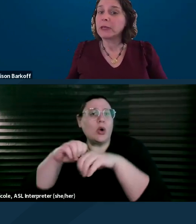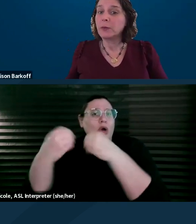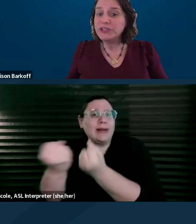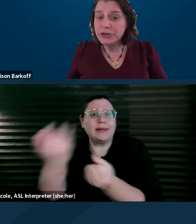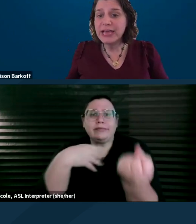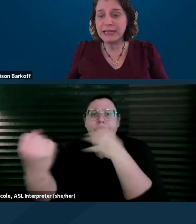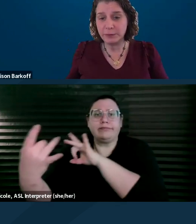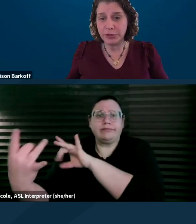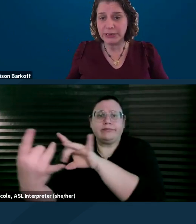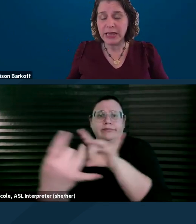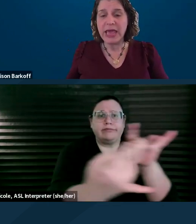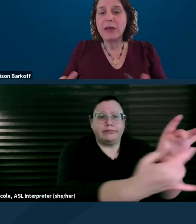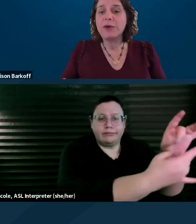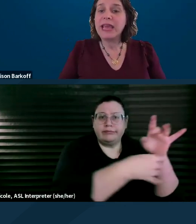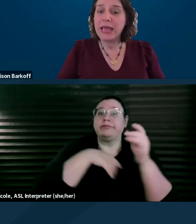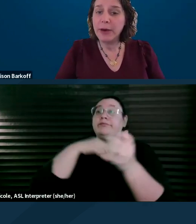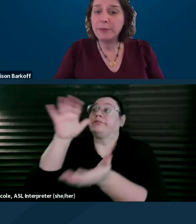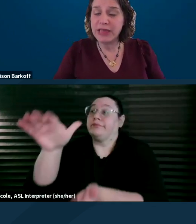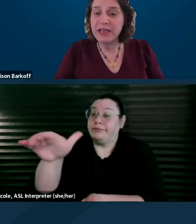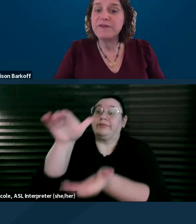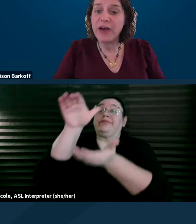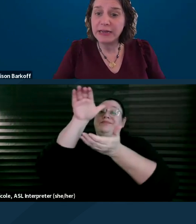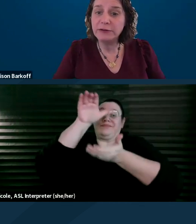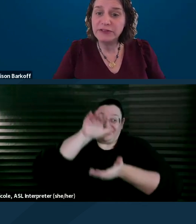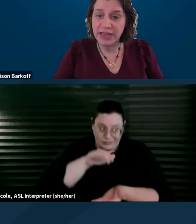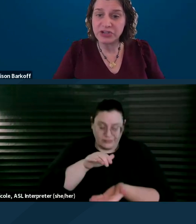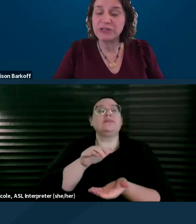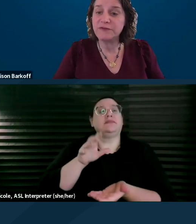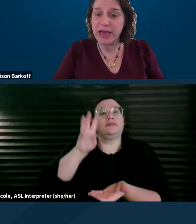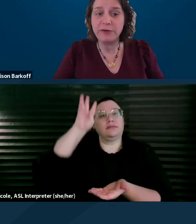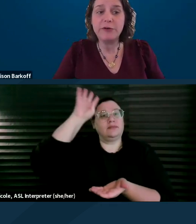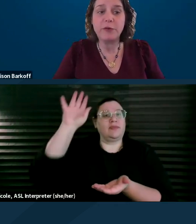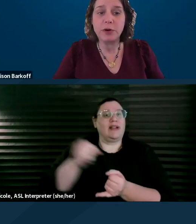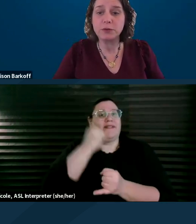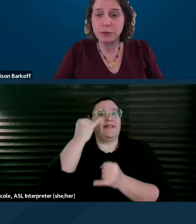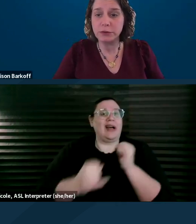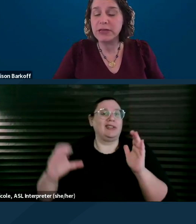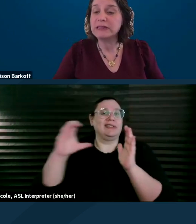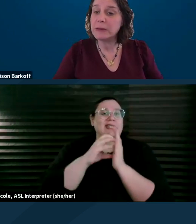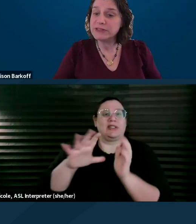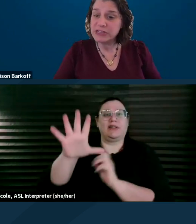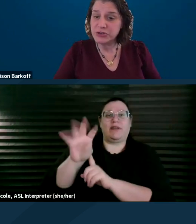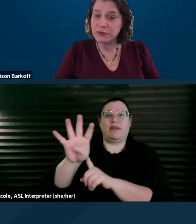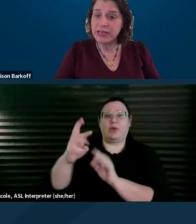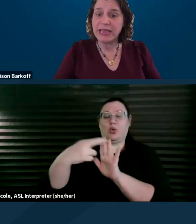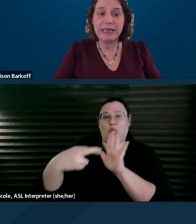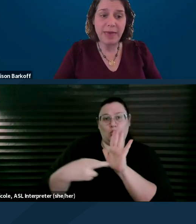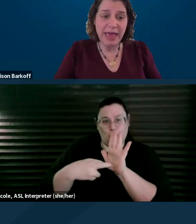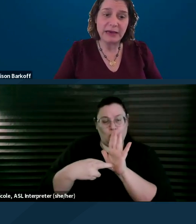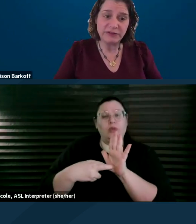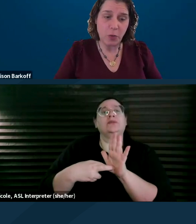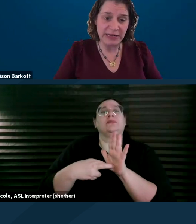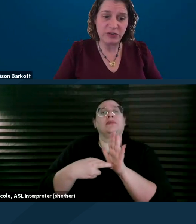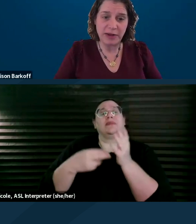input. We took that input and we came up with a final Section 504 rule that was issued